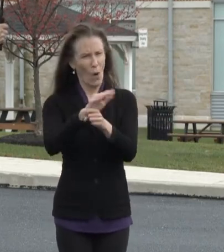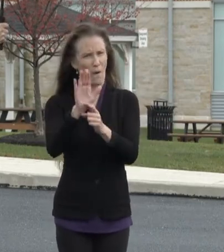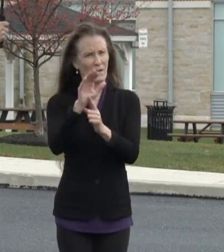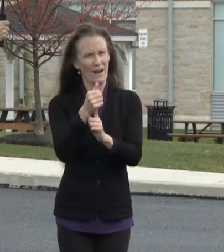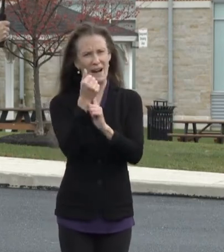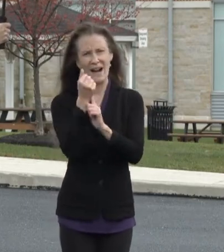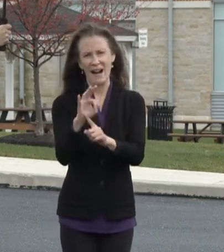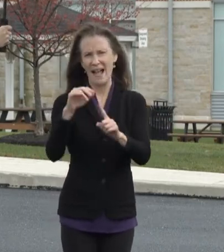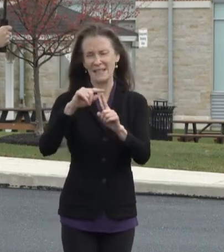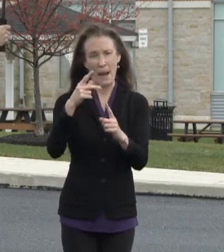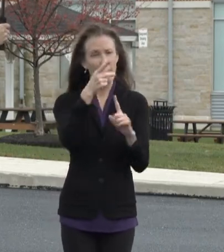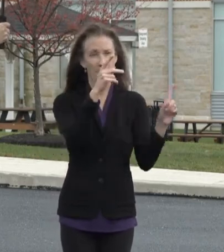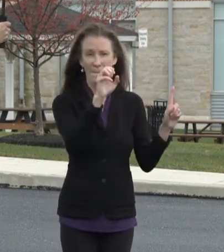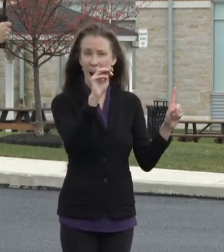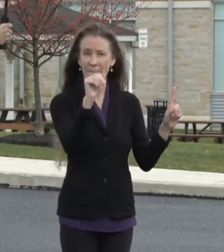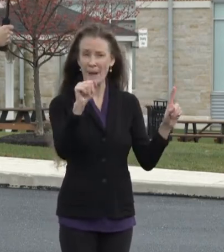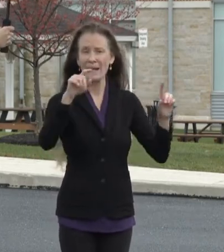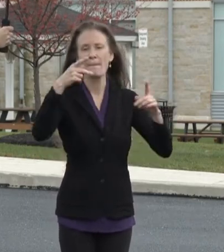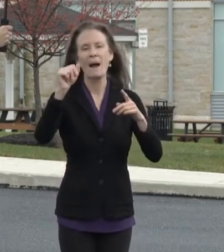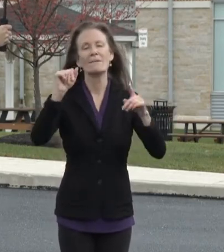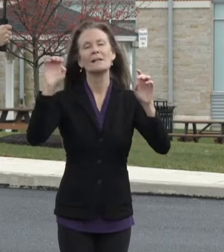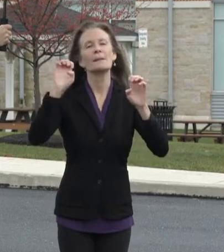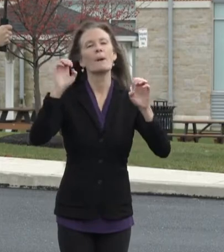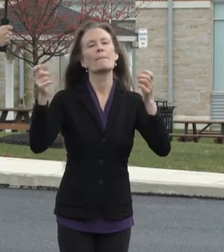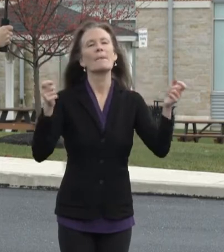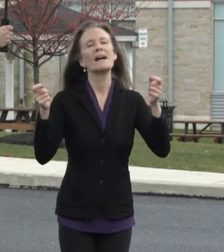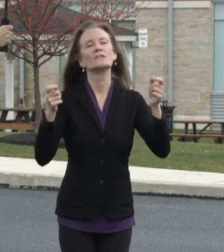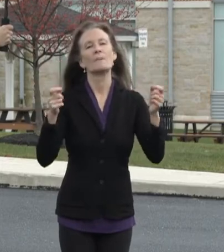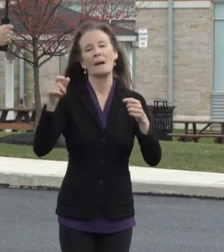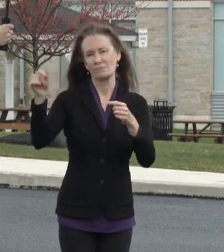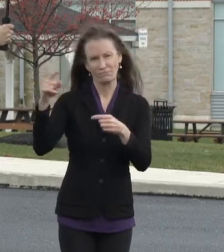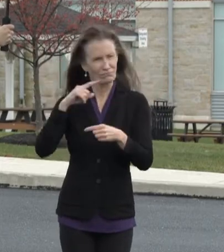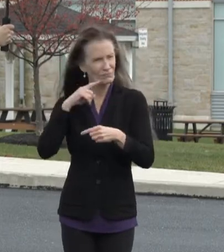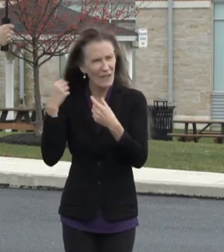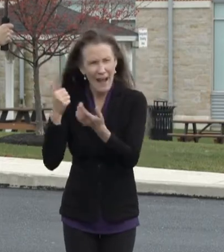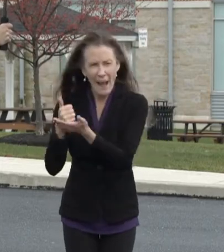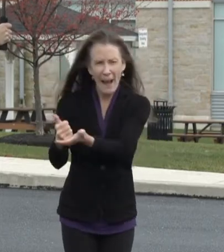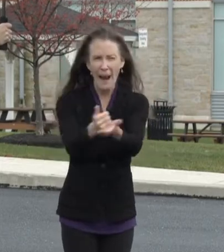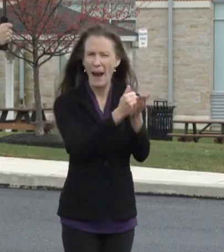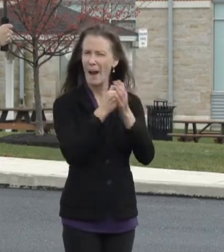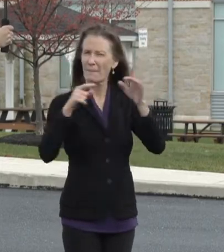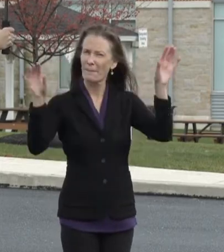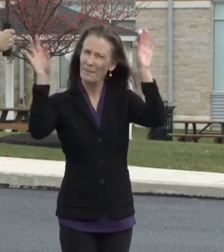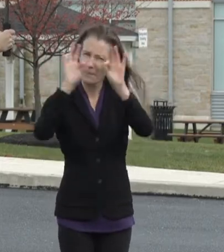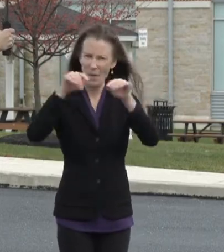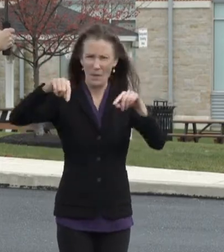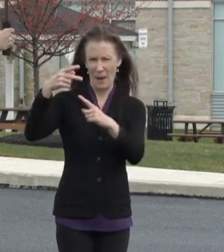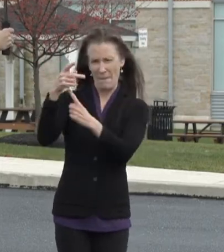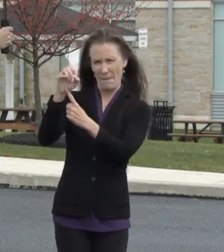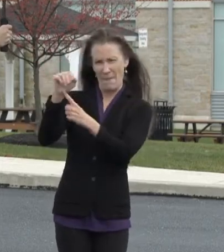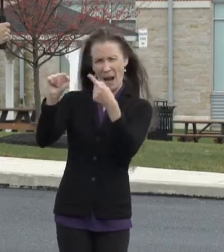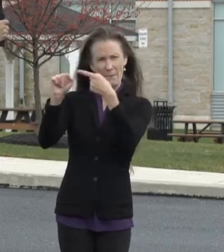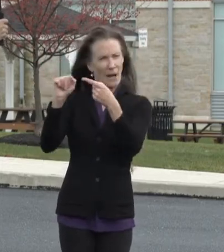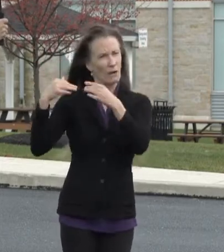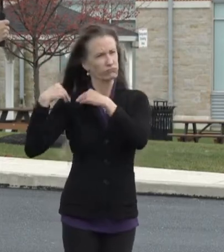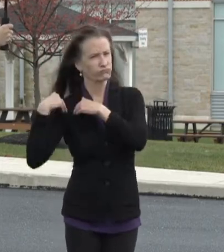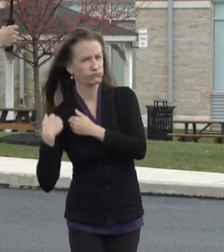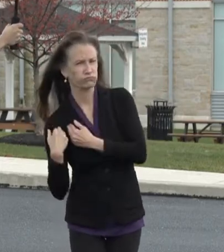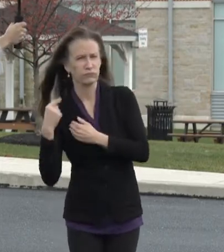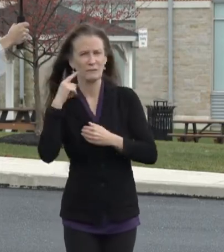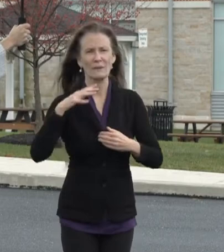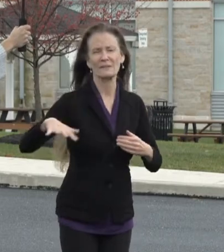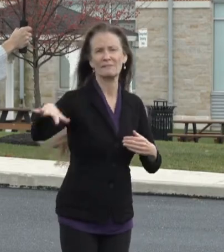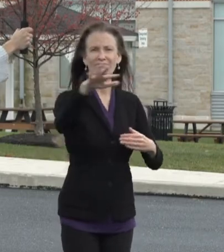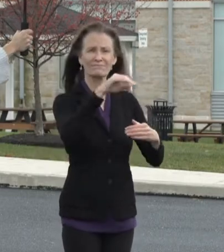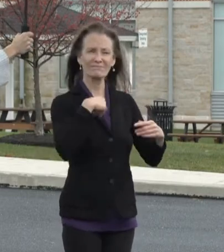Agency to assist in this response has been invaluable to the pandemic. And so now I'd like to introduce my friend and colleague, Director